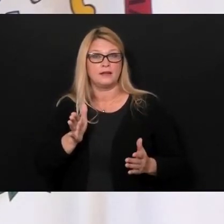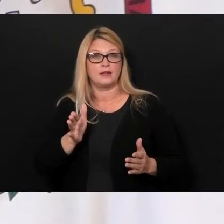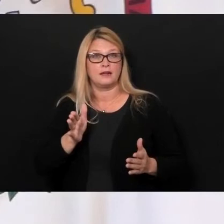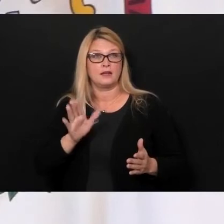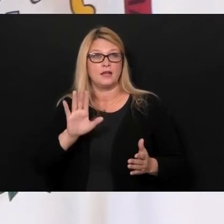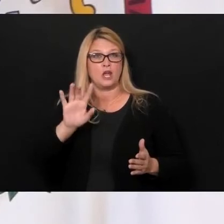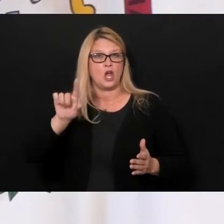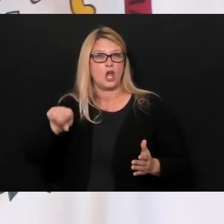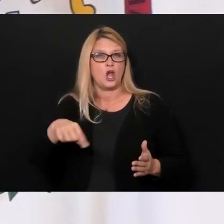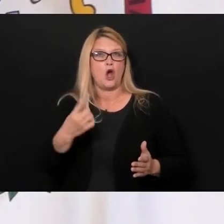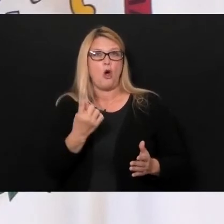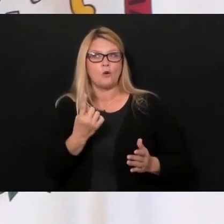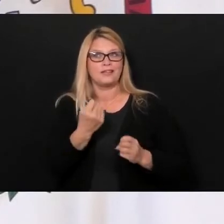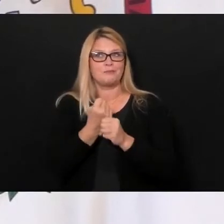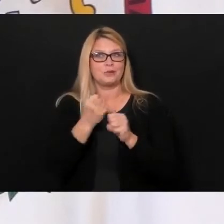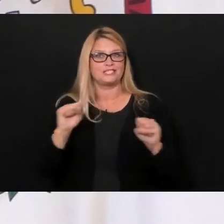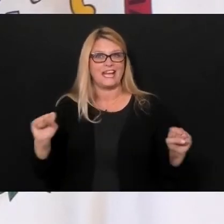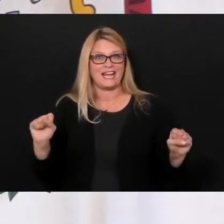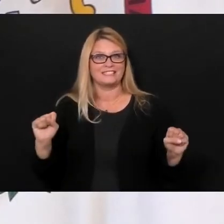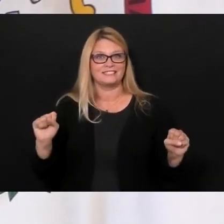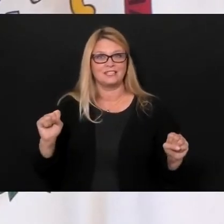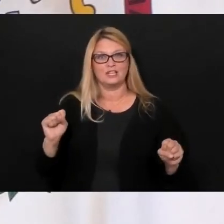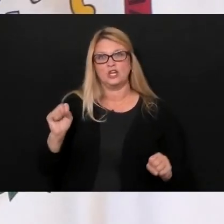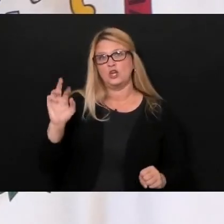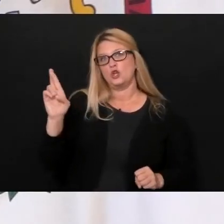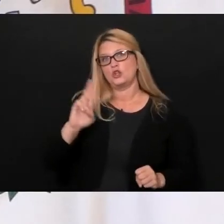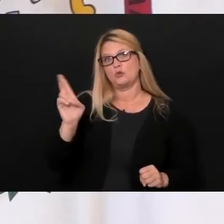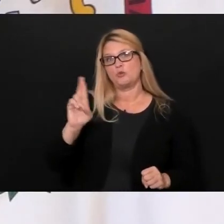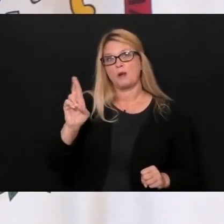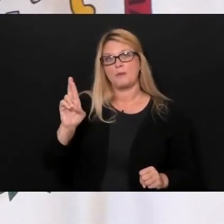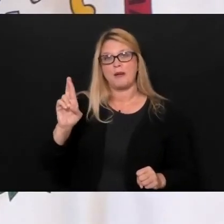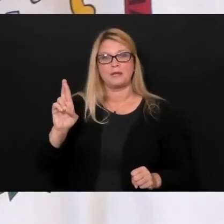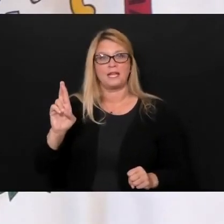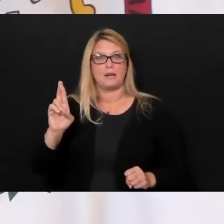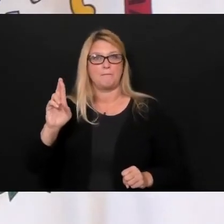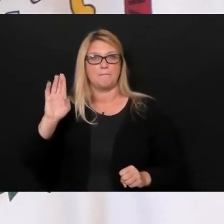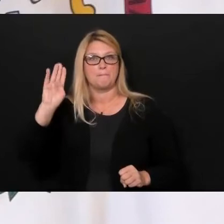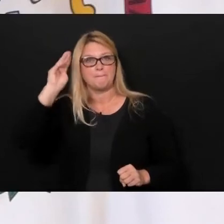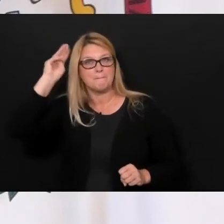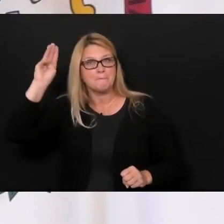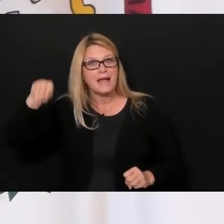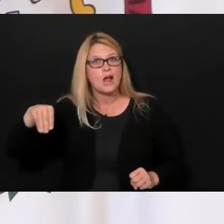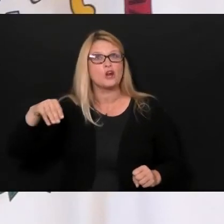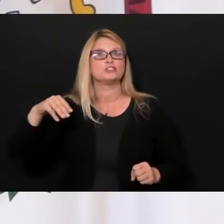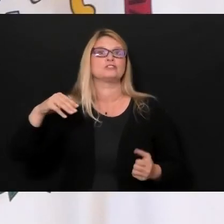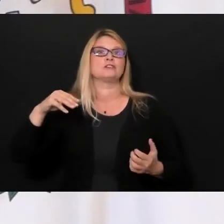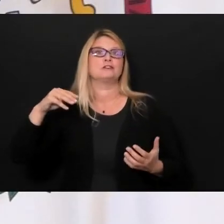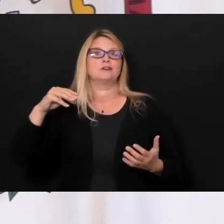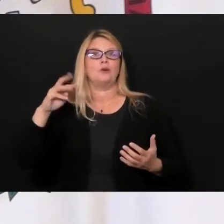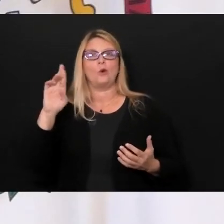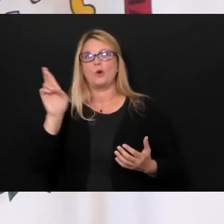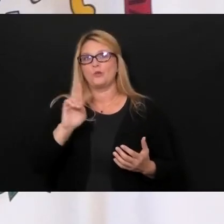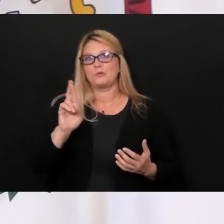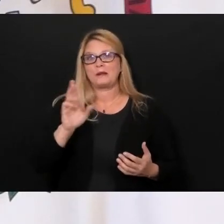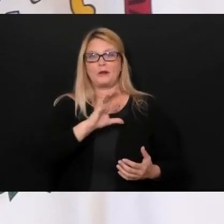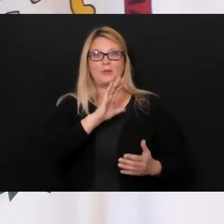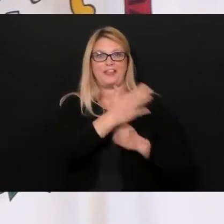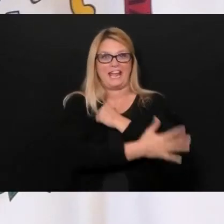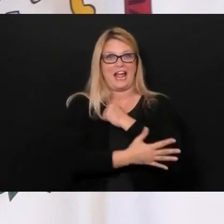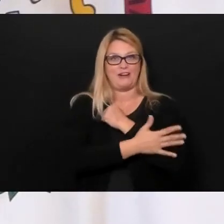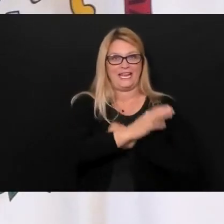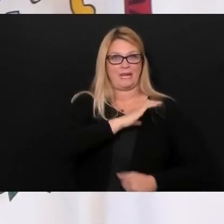going to really protect the Republican city mayors or the Republicans, you know, that are on the county